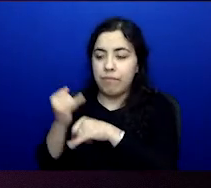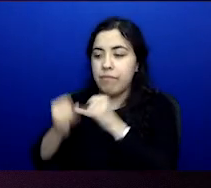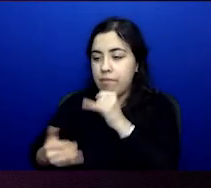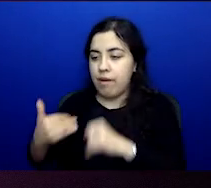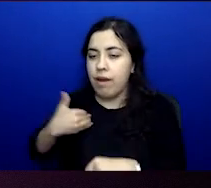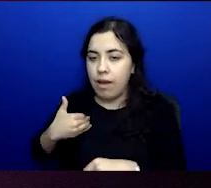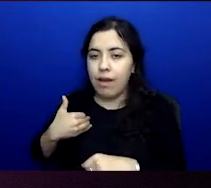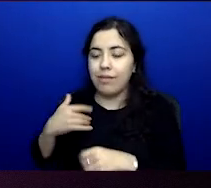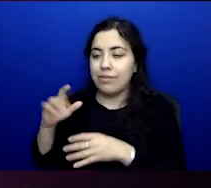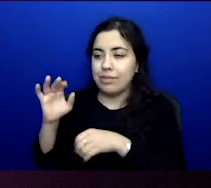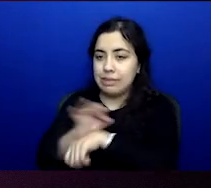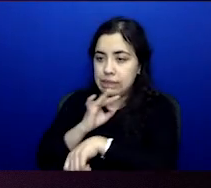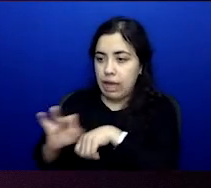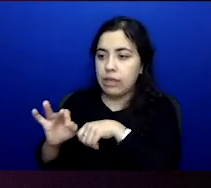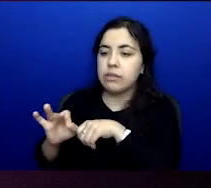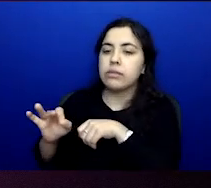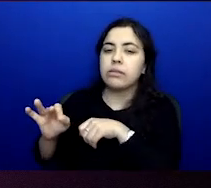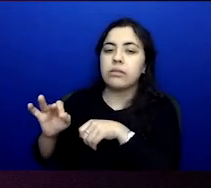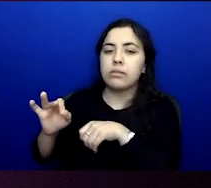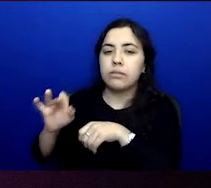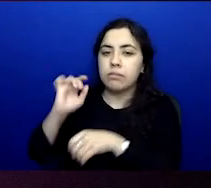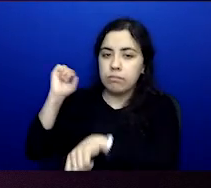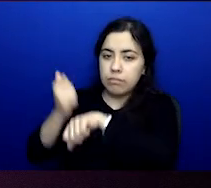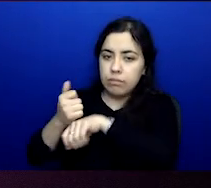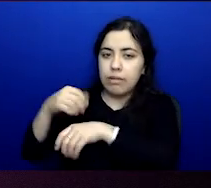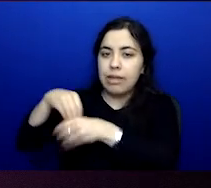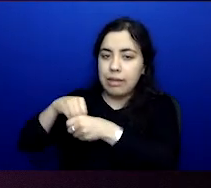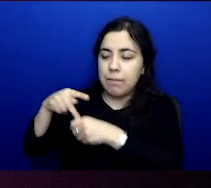that is defined in a pipeline, which the nodes